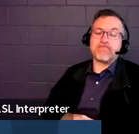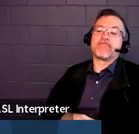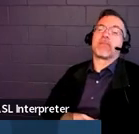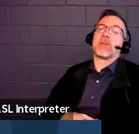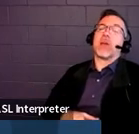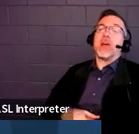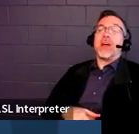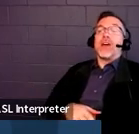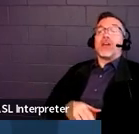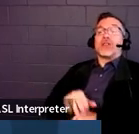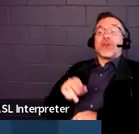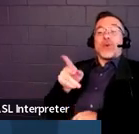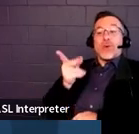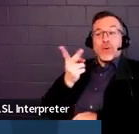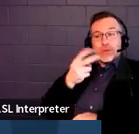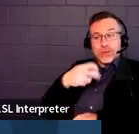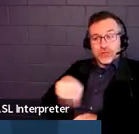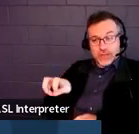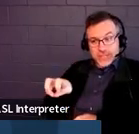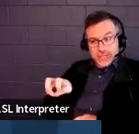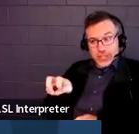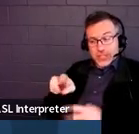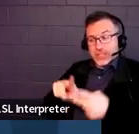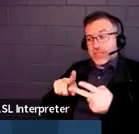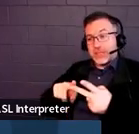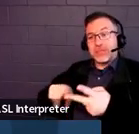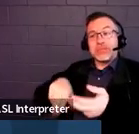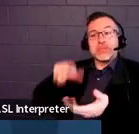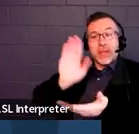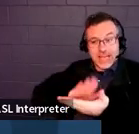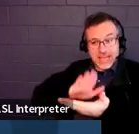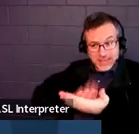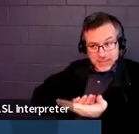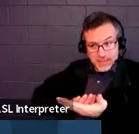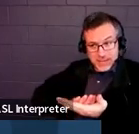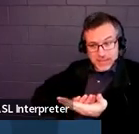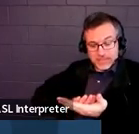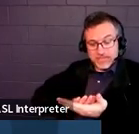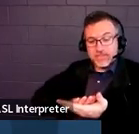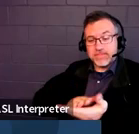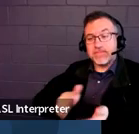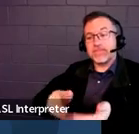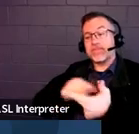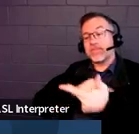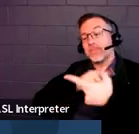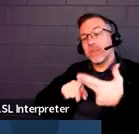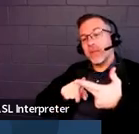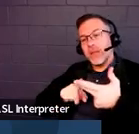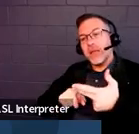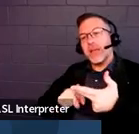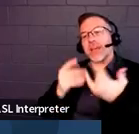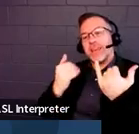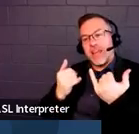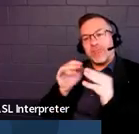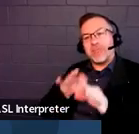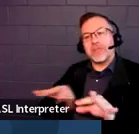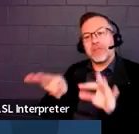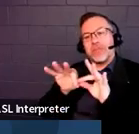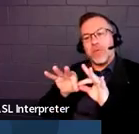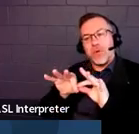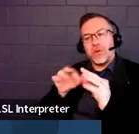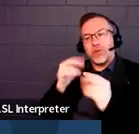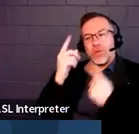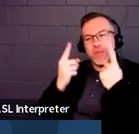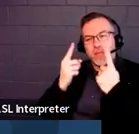the transition, we're talking about academic, and now we have to make sure that our lens also focuses on